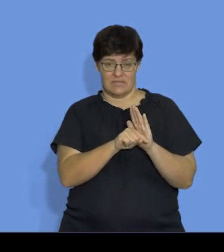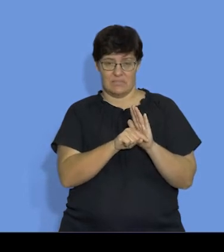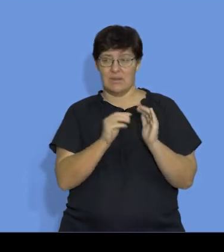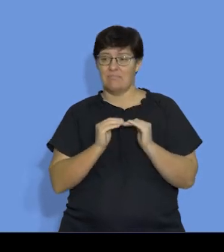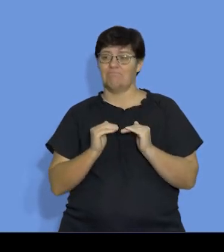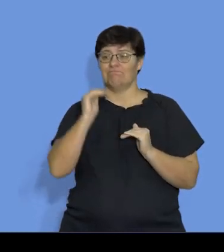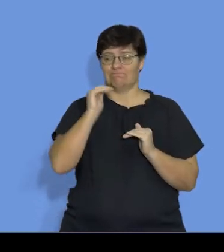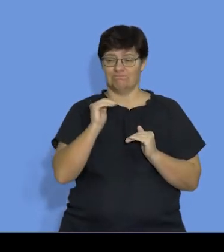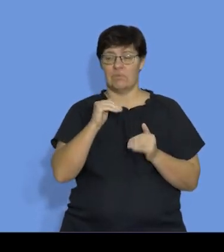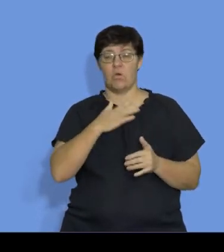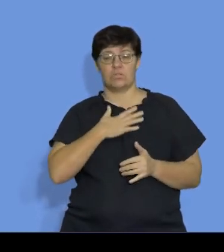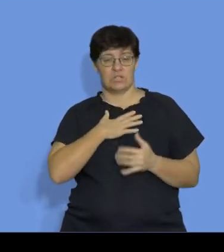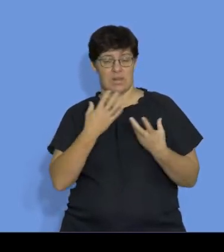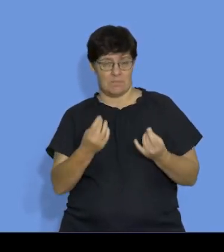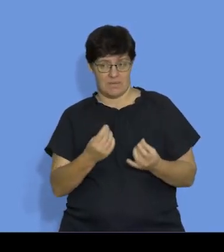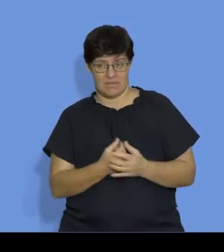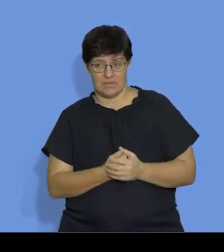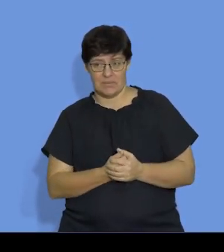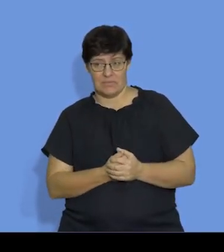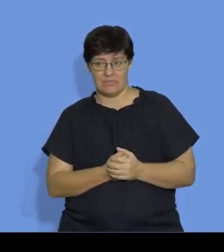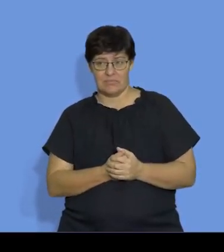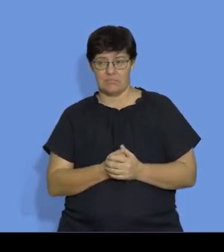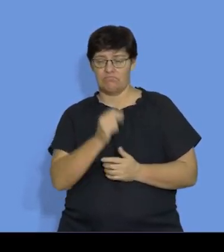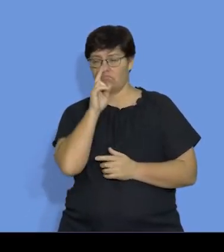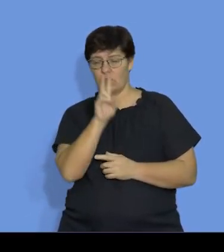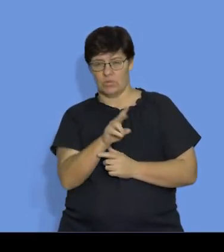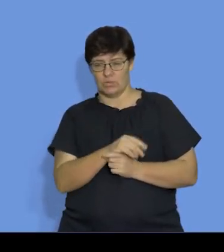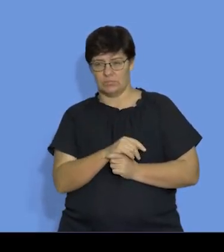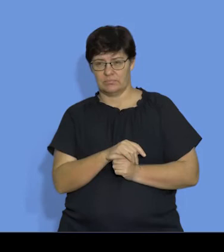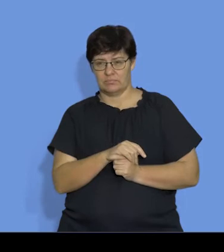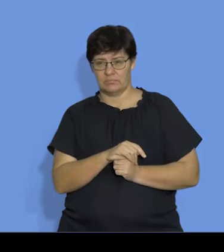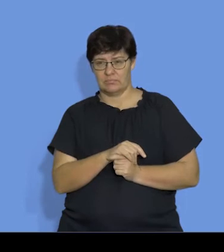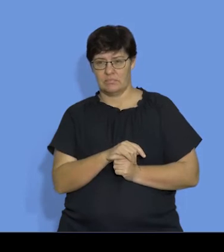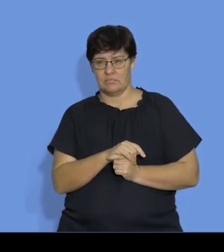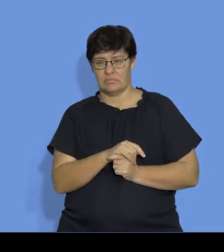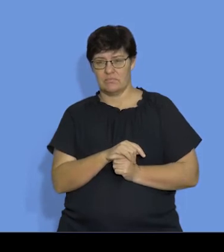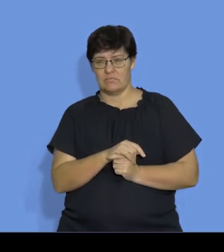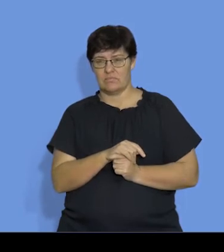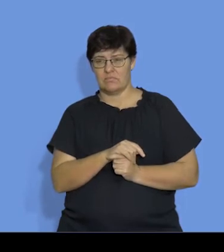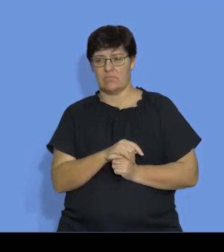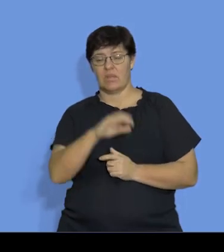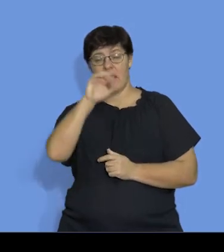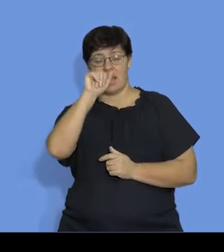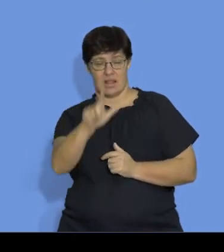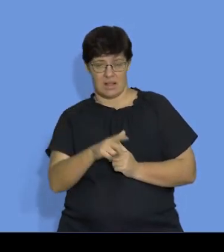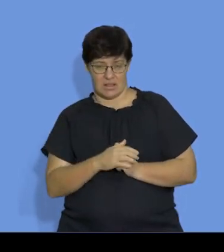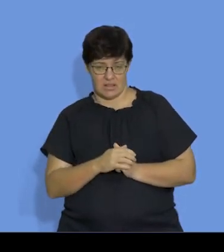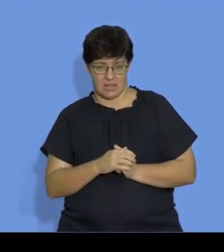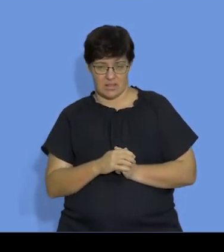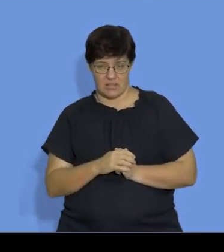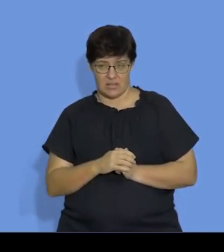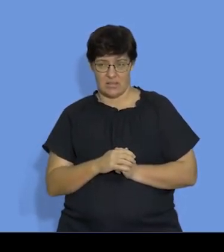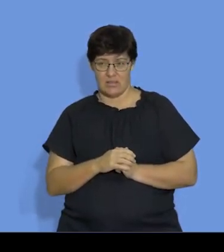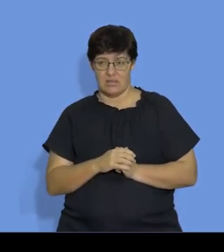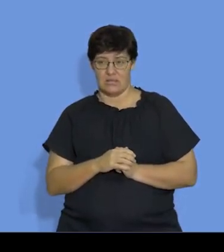in the oxidation number. So if you look at, for argument's sake, aluminium. Aluminium initially,